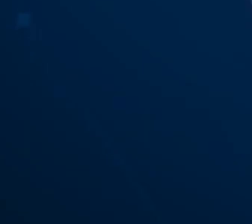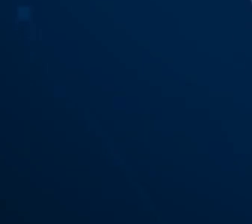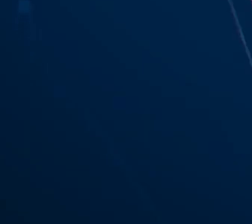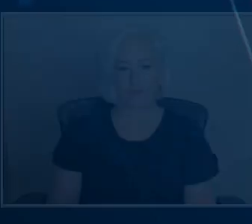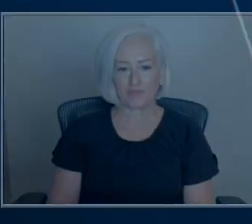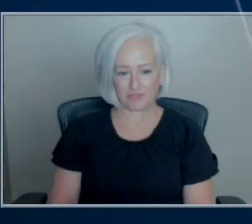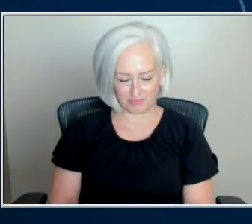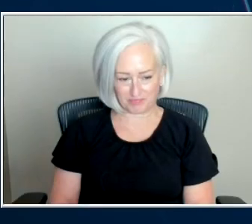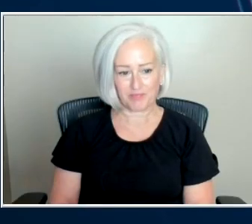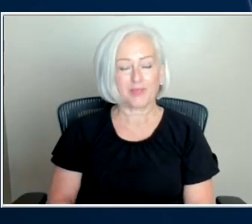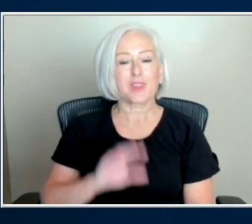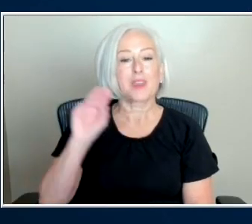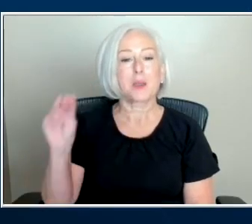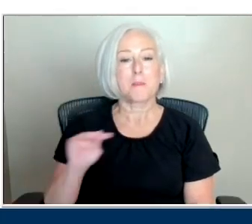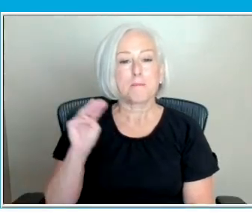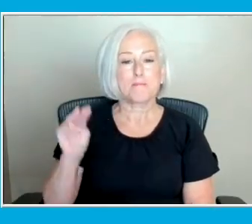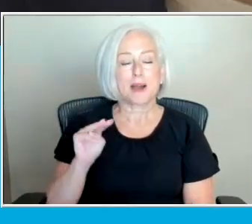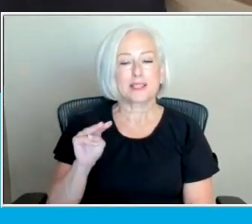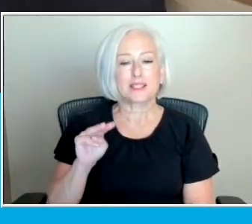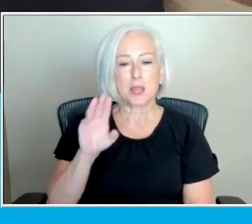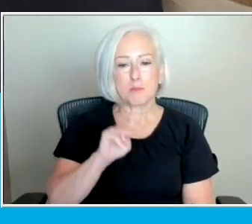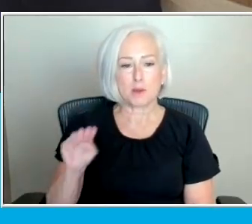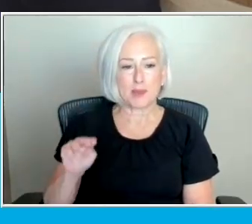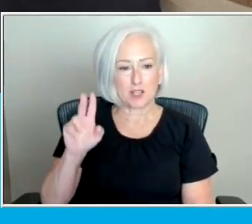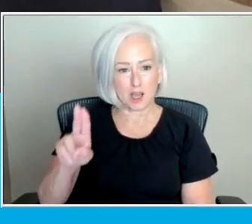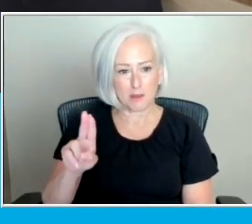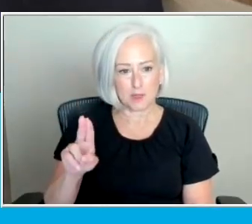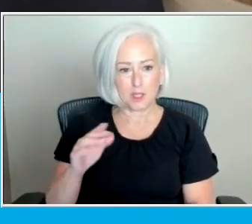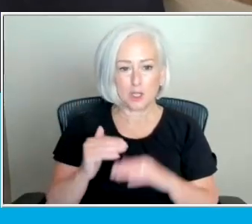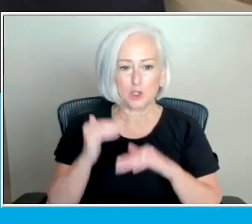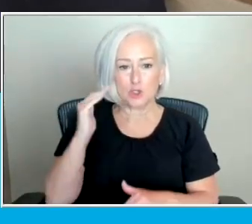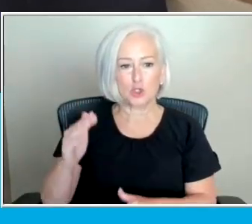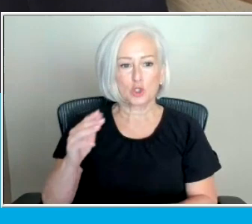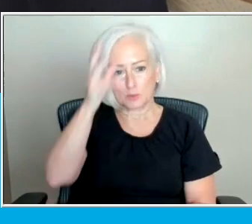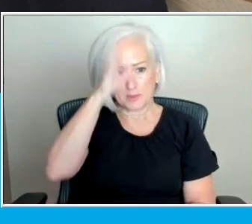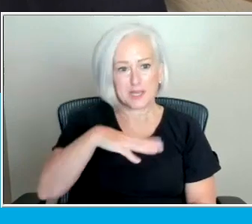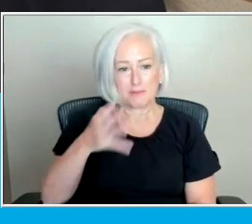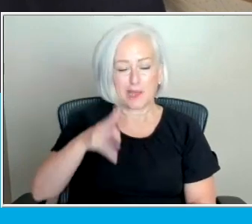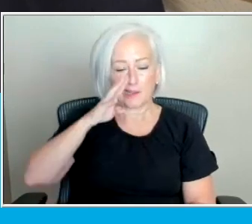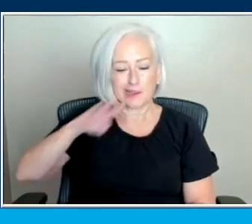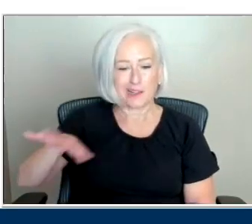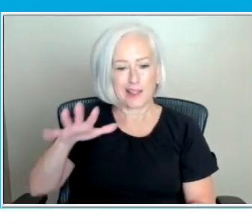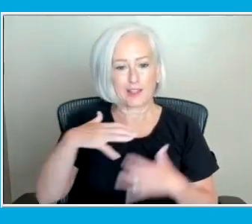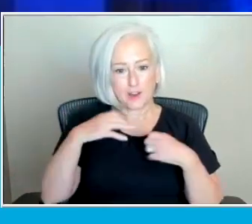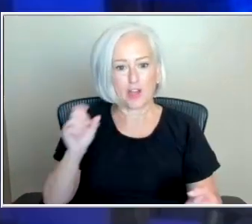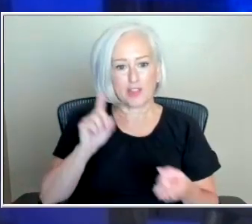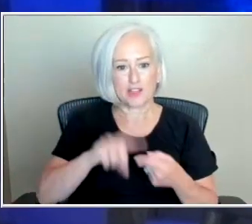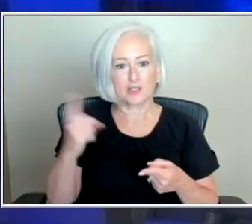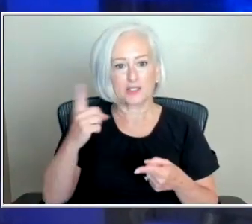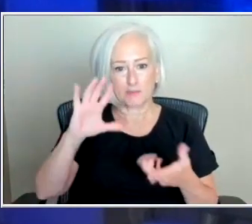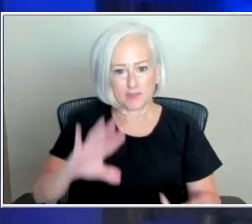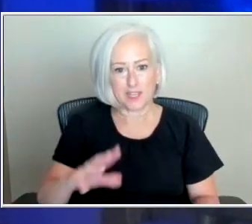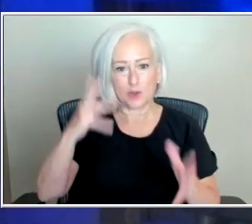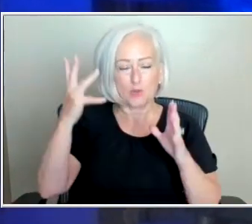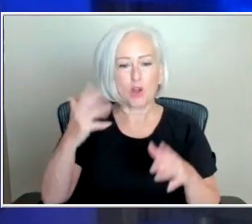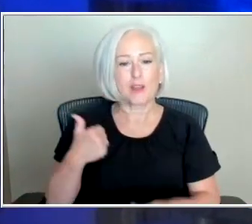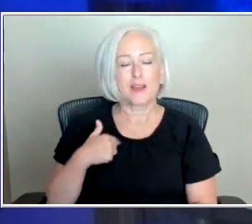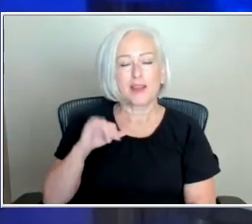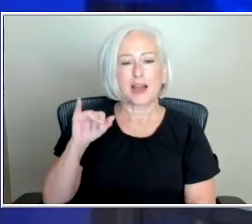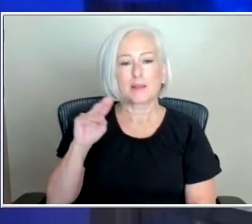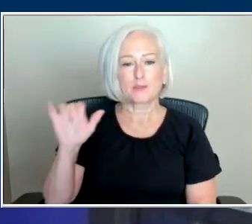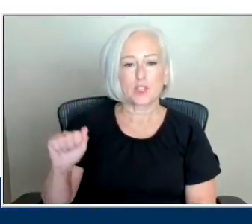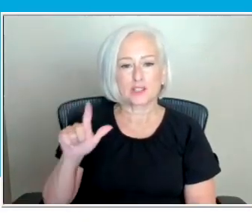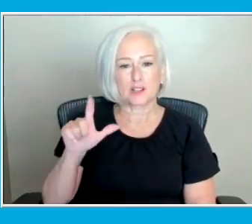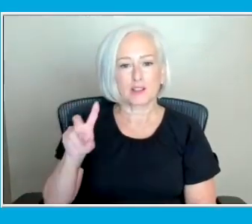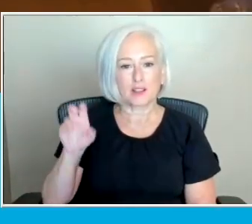Coming up Monday on the Morning Medical Update. Too many men neglect their health until something goes wrong. I'm Jessica Lovell on the next Morning